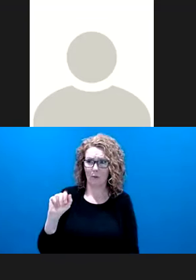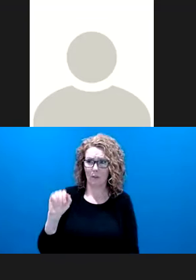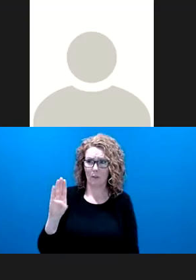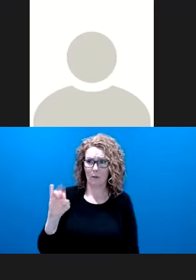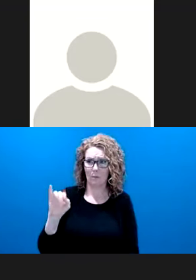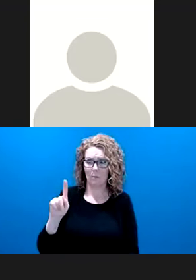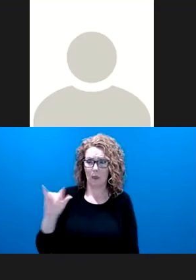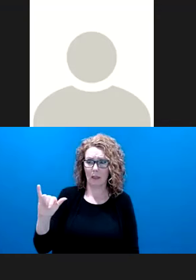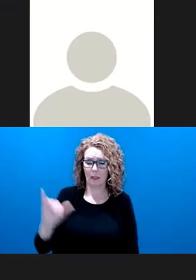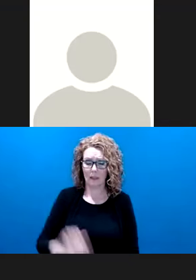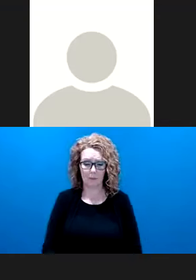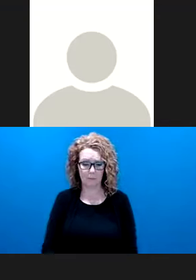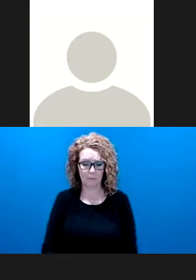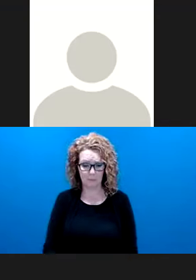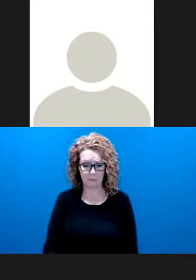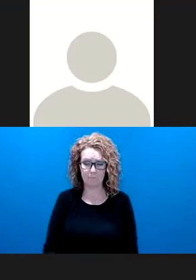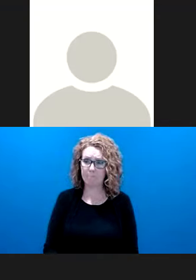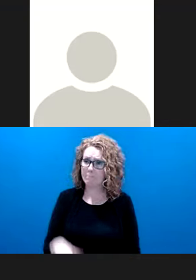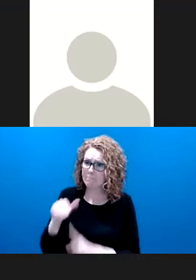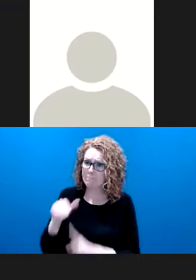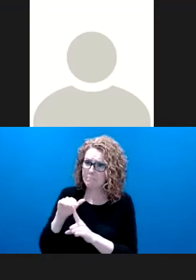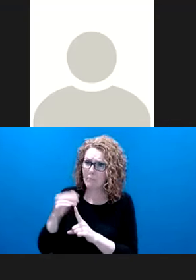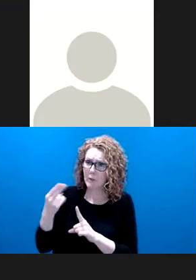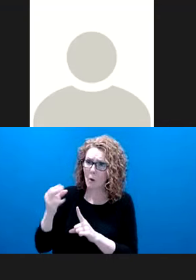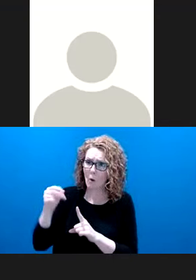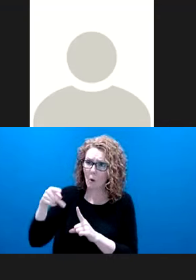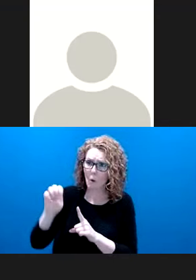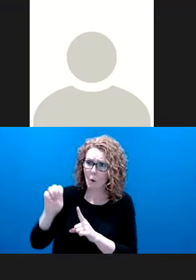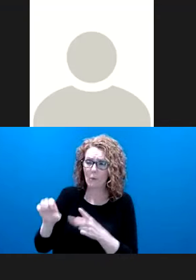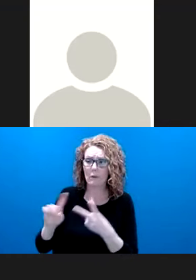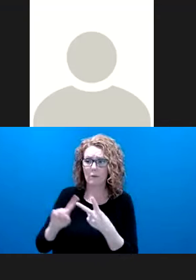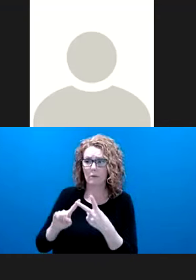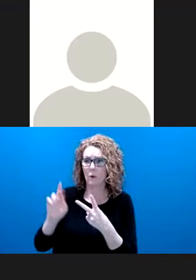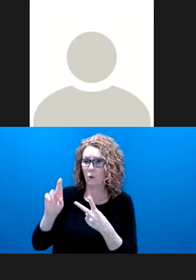Hope, Ross, do you have any thoughts? Or even Omar?